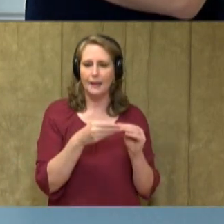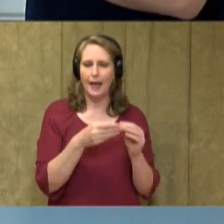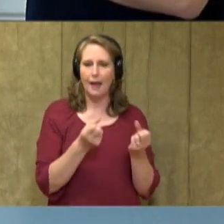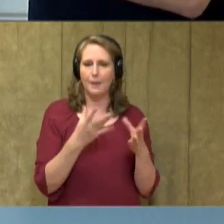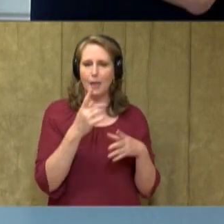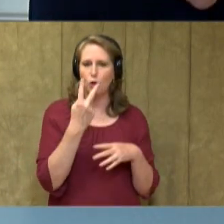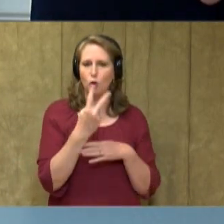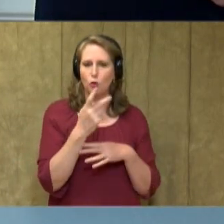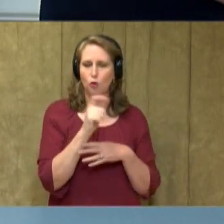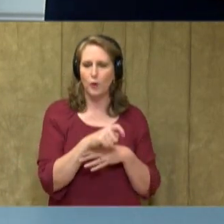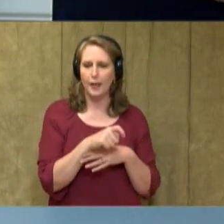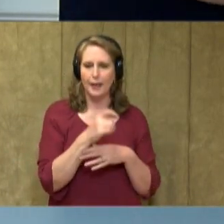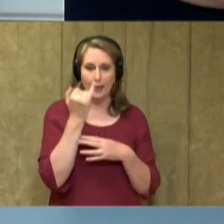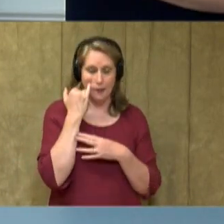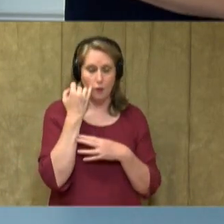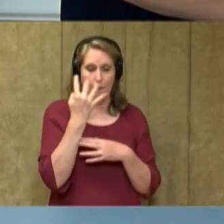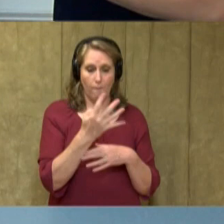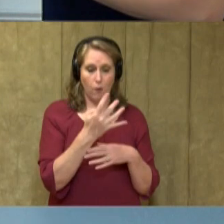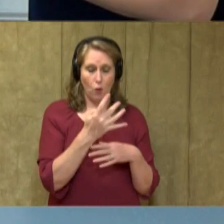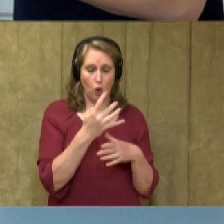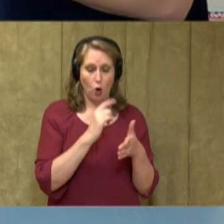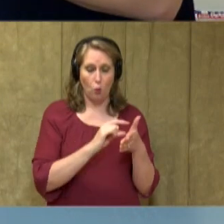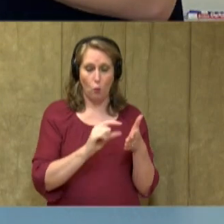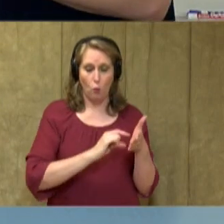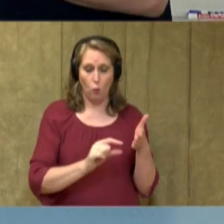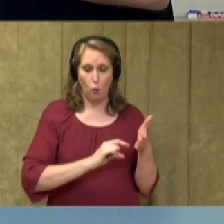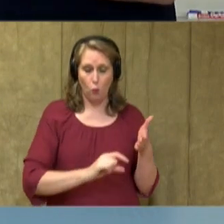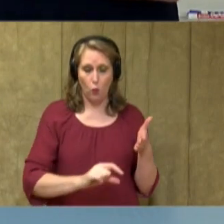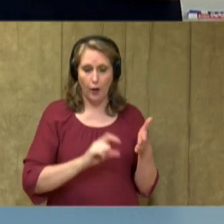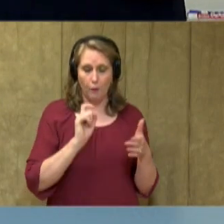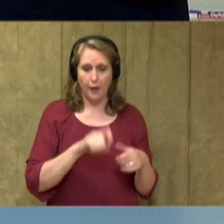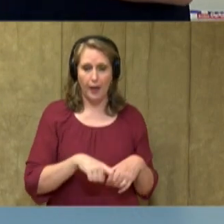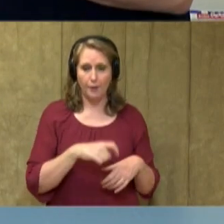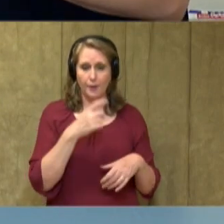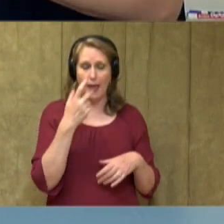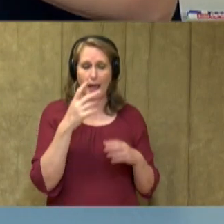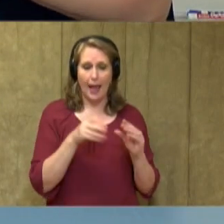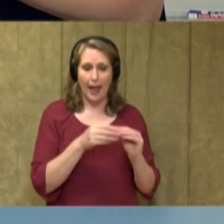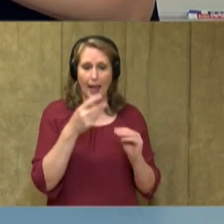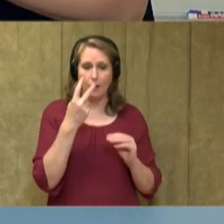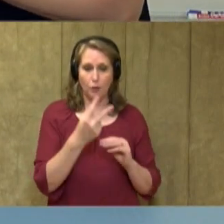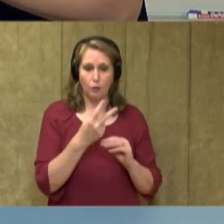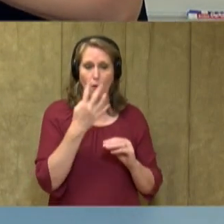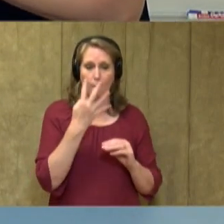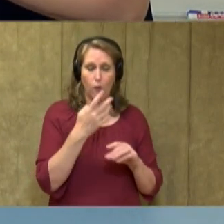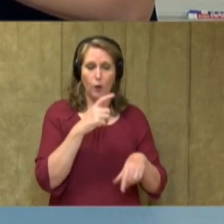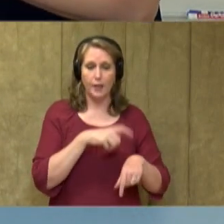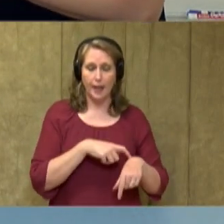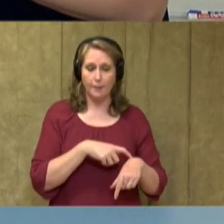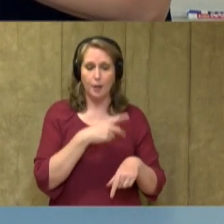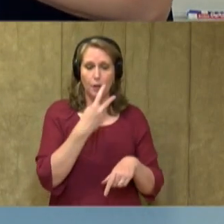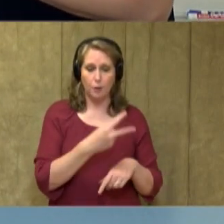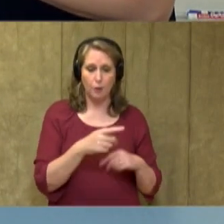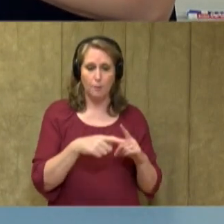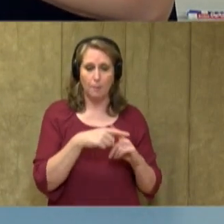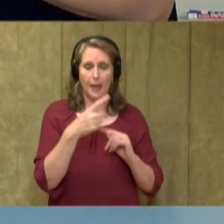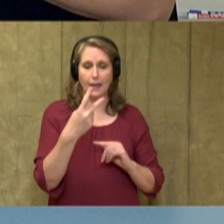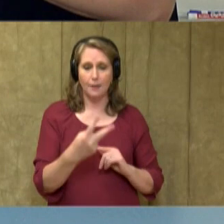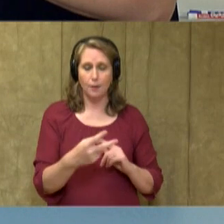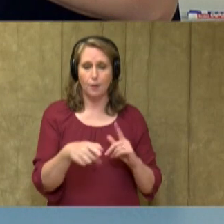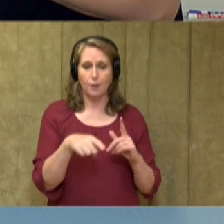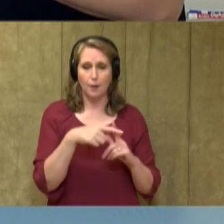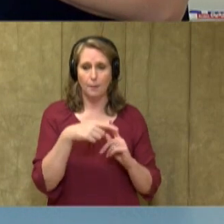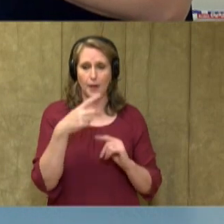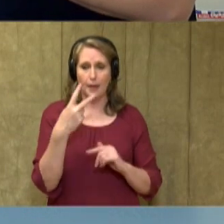need? Well, if there's 4 rows of 2, we would have to add 2 4 times. So we would say 2 plus 2